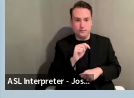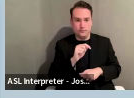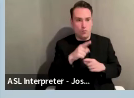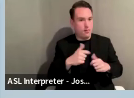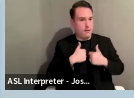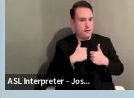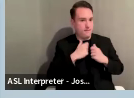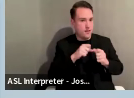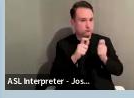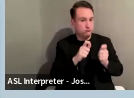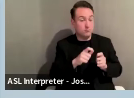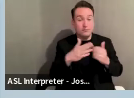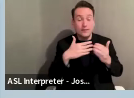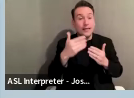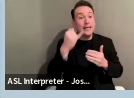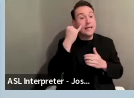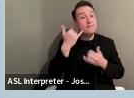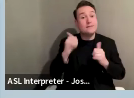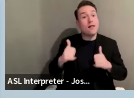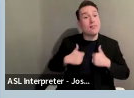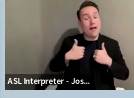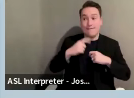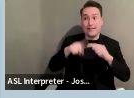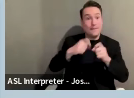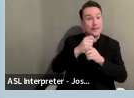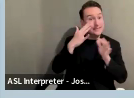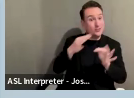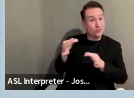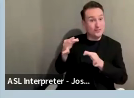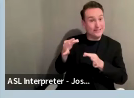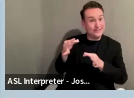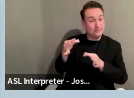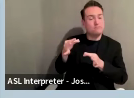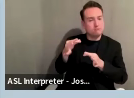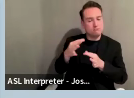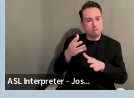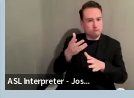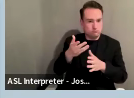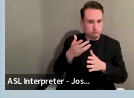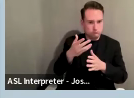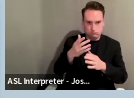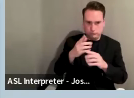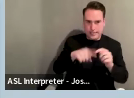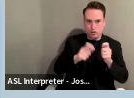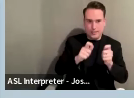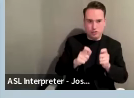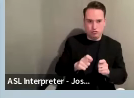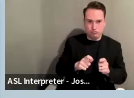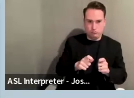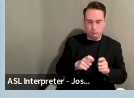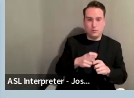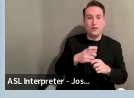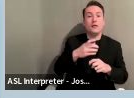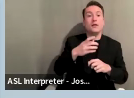incapacitated, no one can change the terms of the trust. When we die, the trust becomes irrevocable. No one can change it. But the person